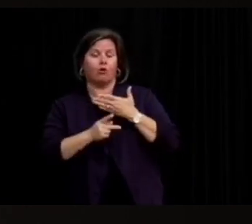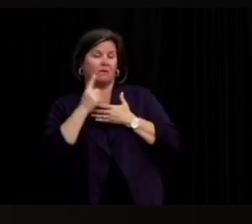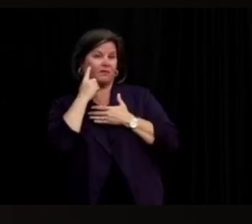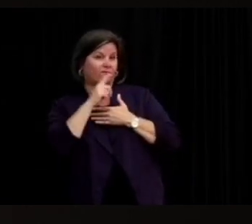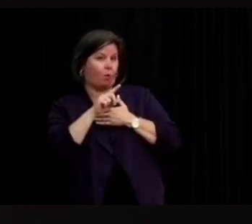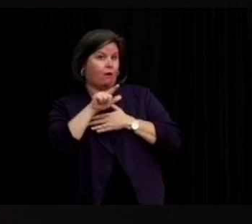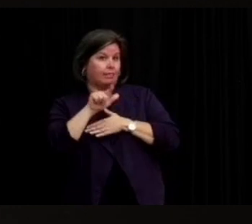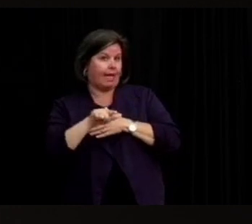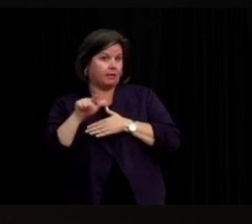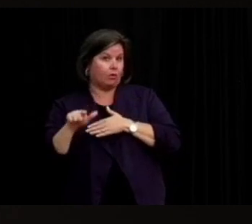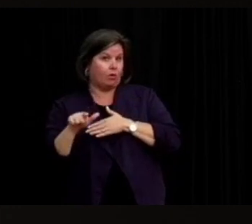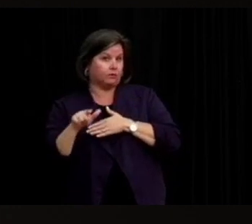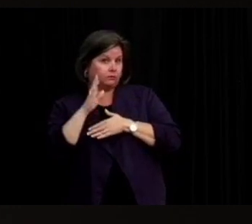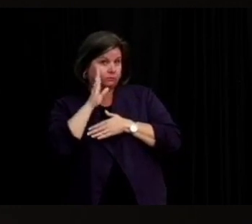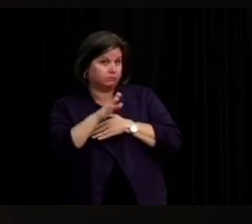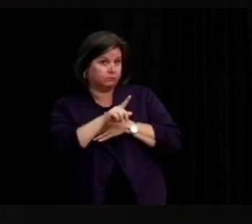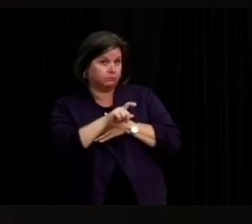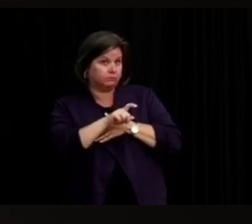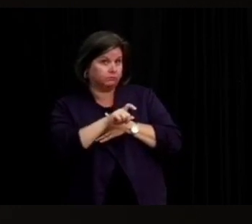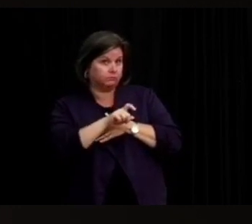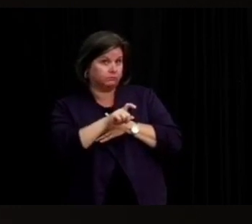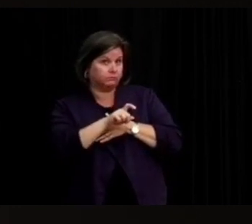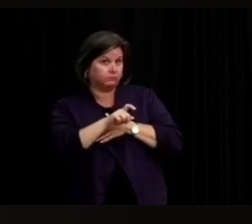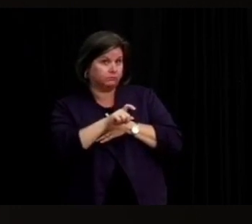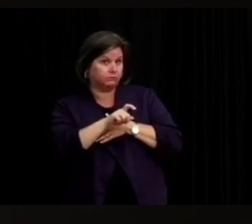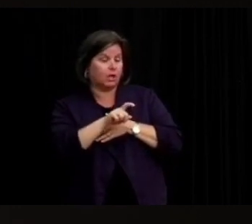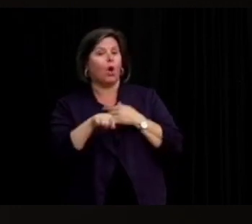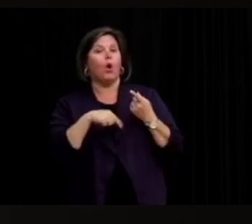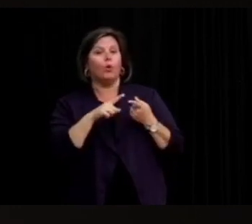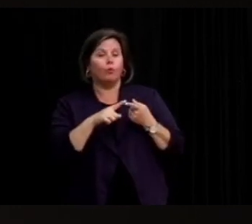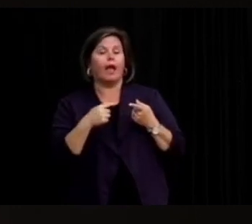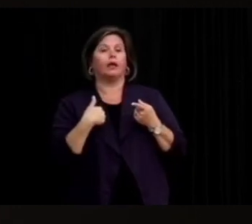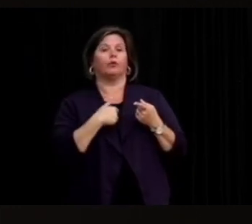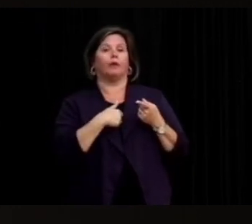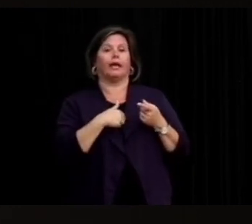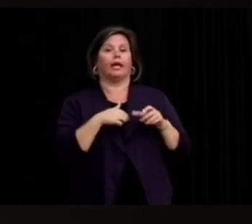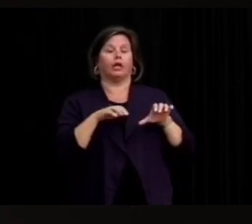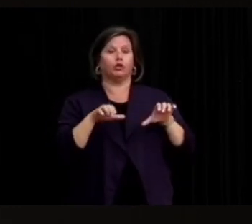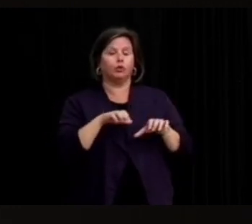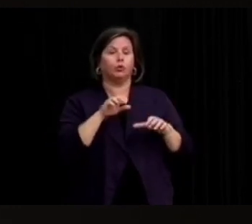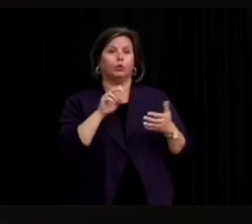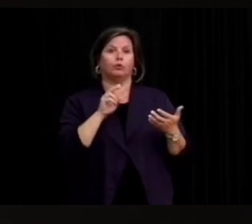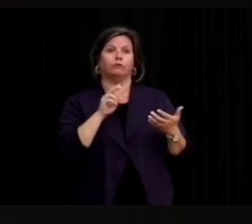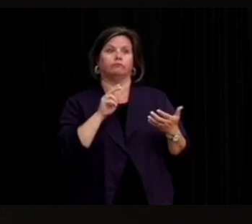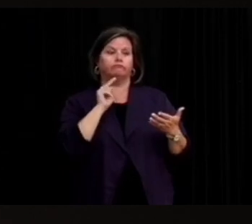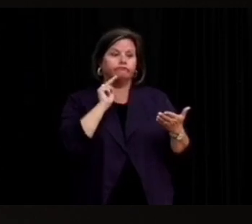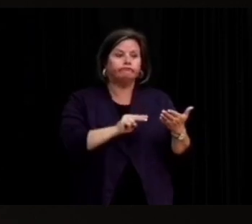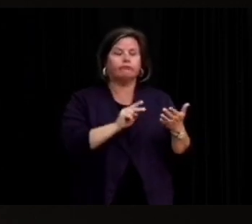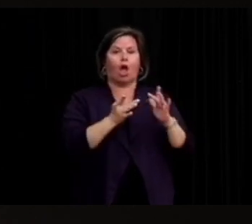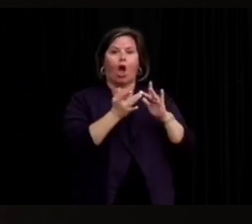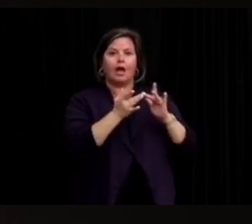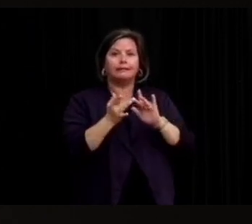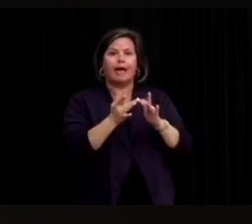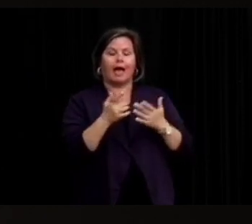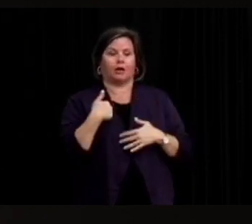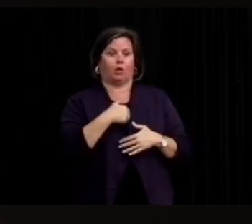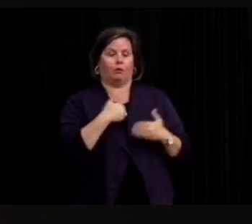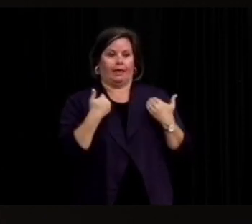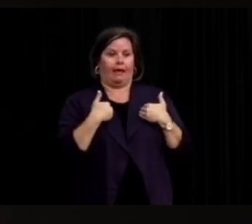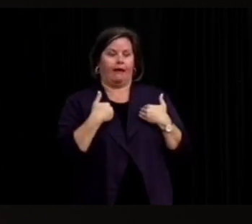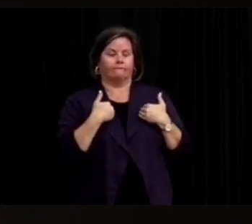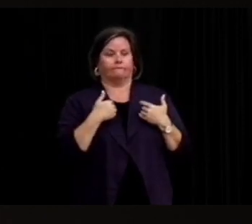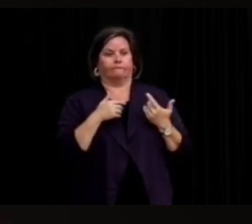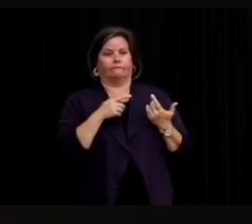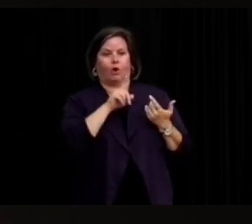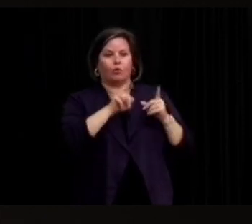or when we do look online and we have questions, is it someone that we can talk